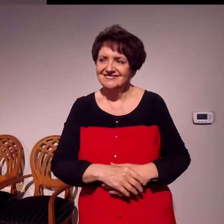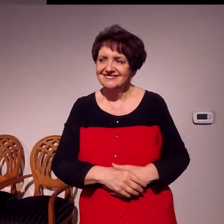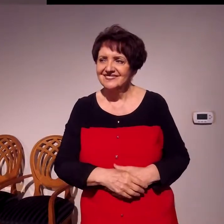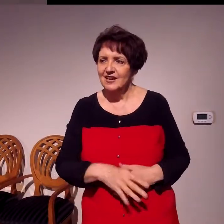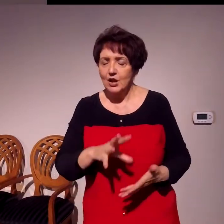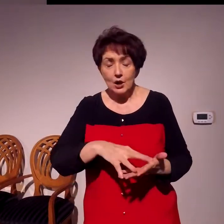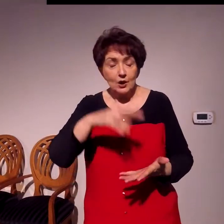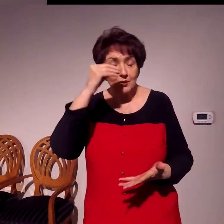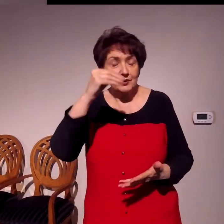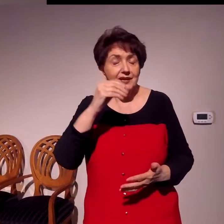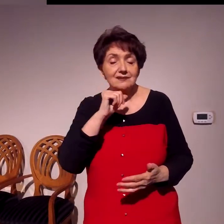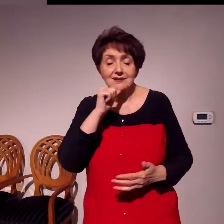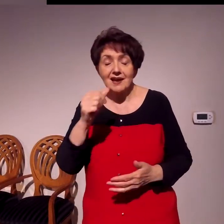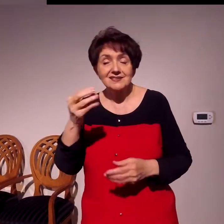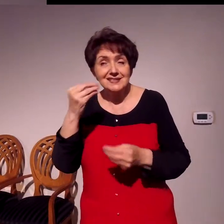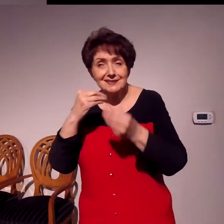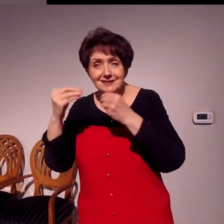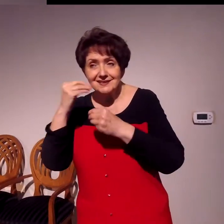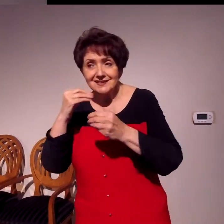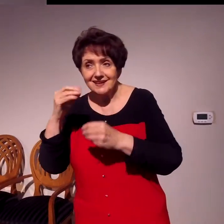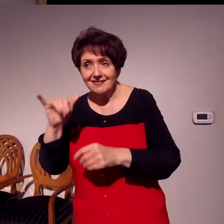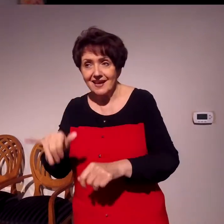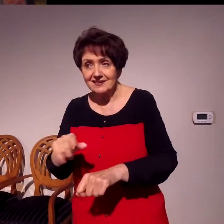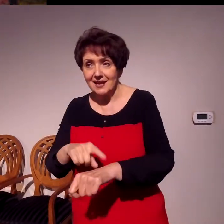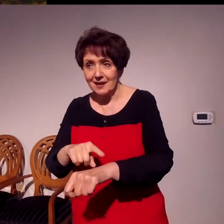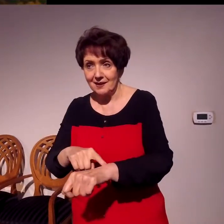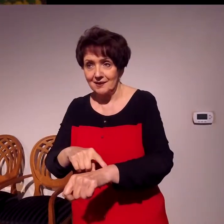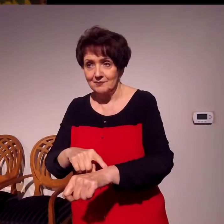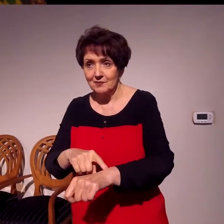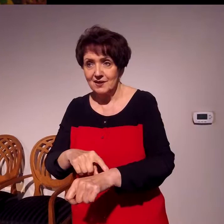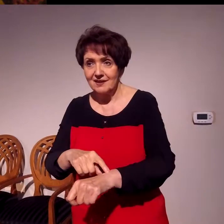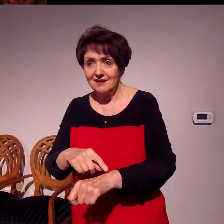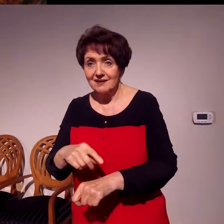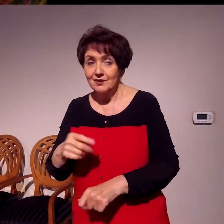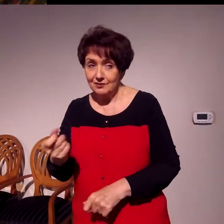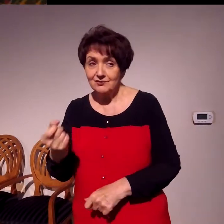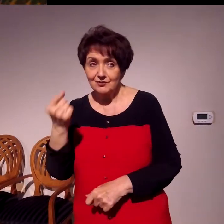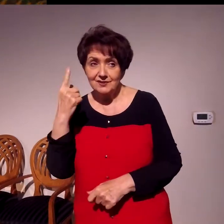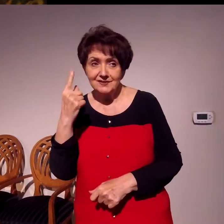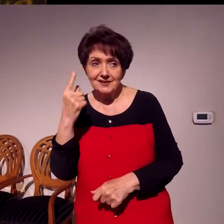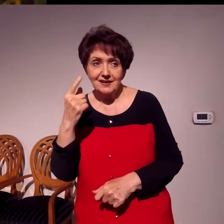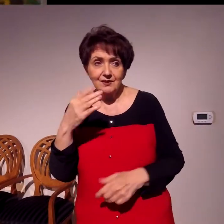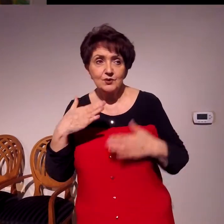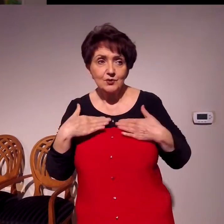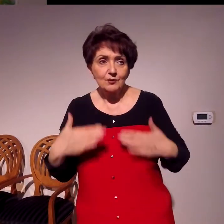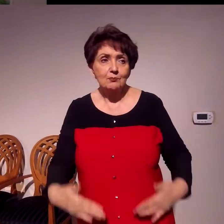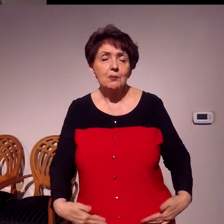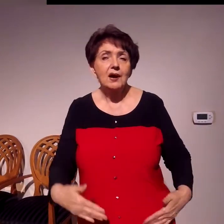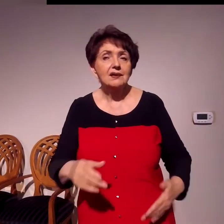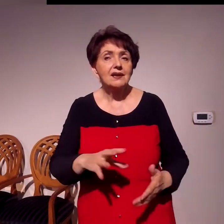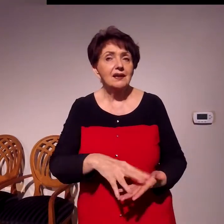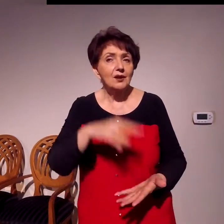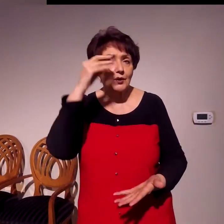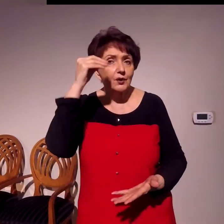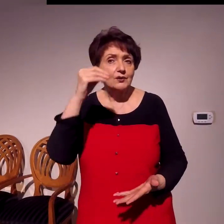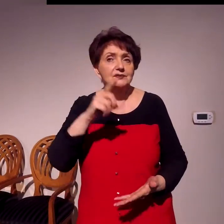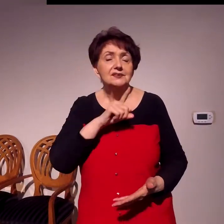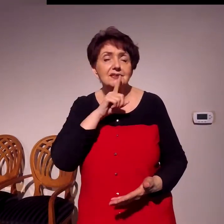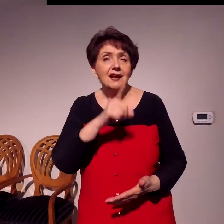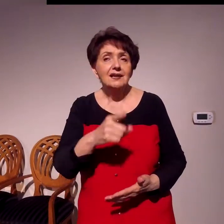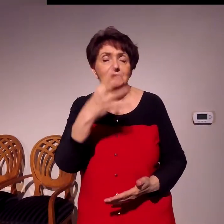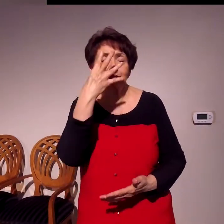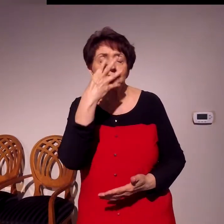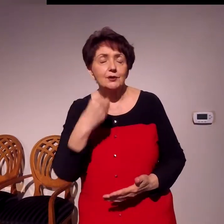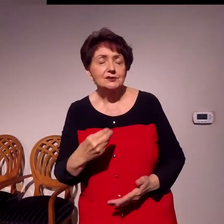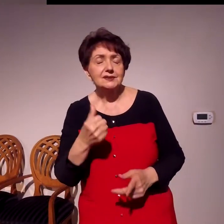Learning not to eat at that point, do you see, then our bodies learn to actually go to sleep,